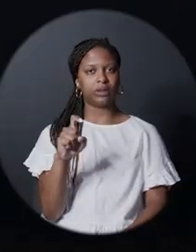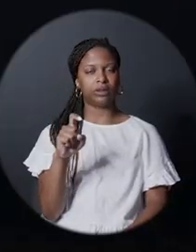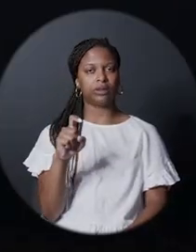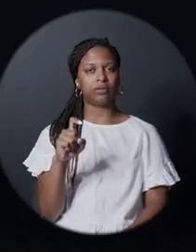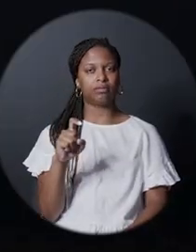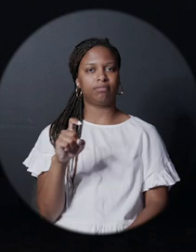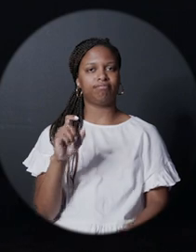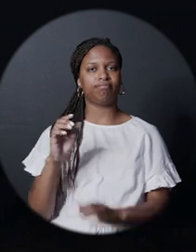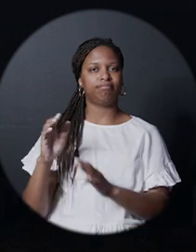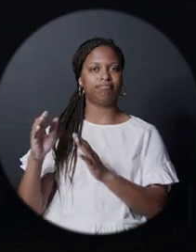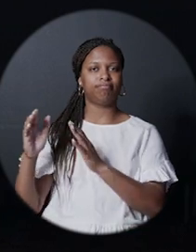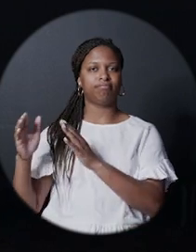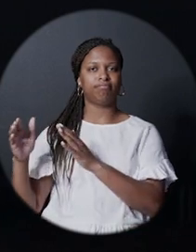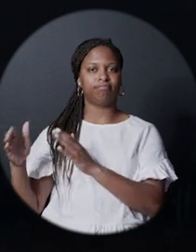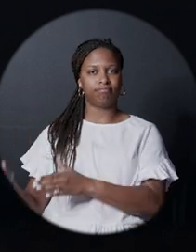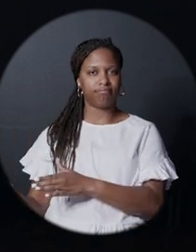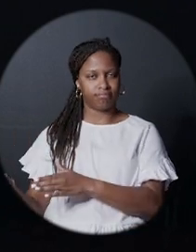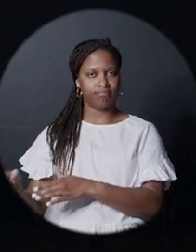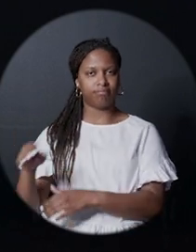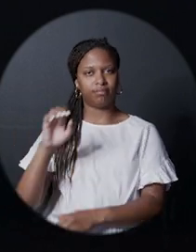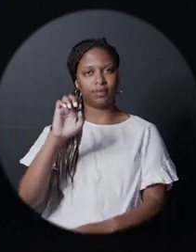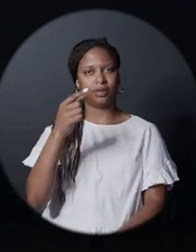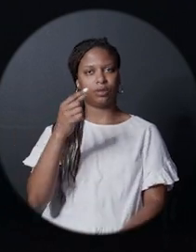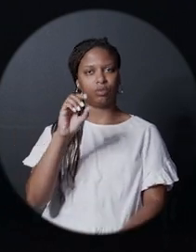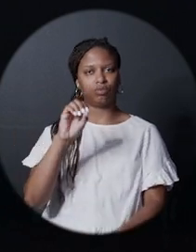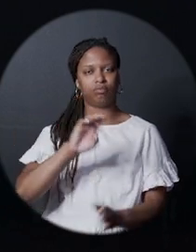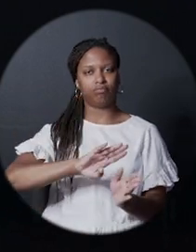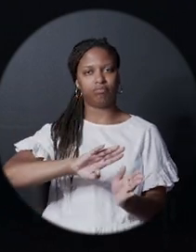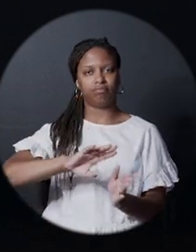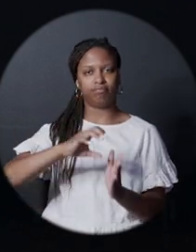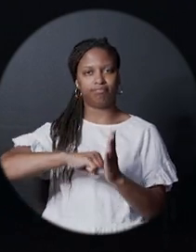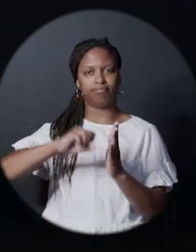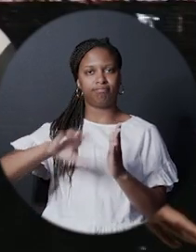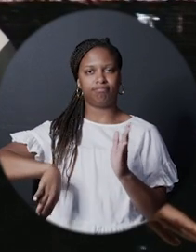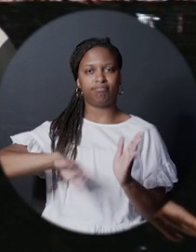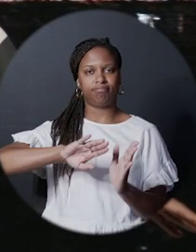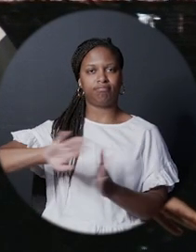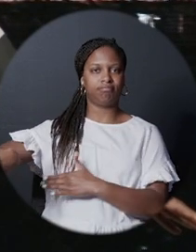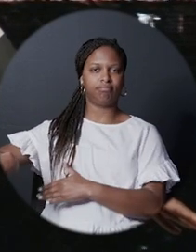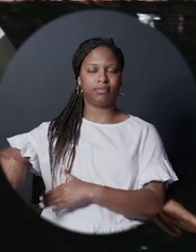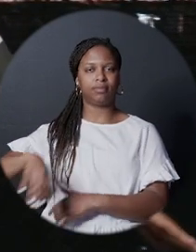have to lay your ego aside.